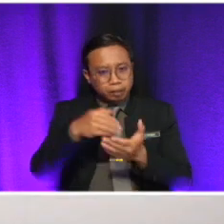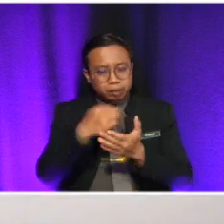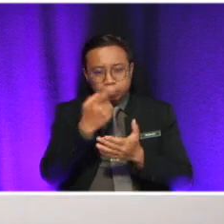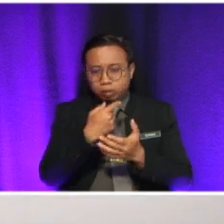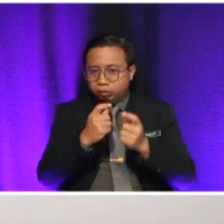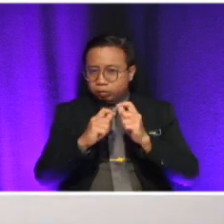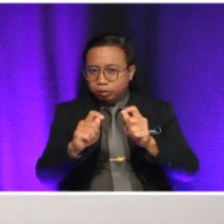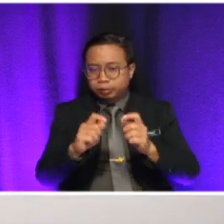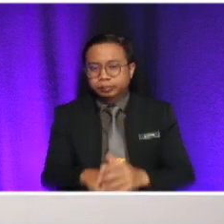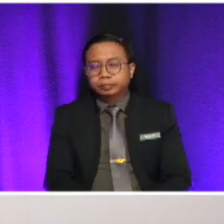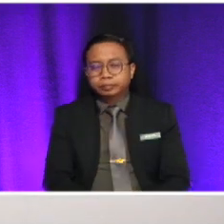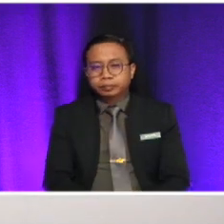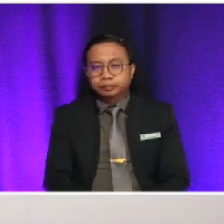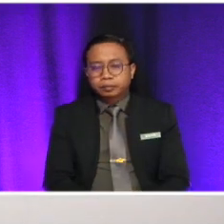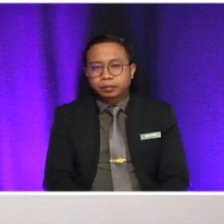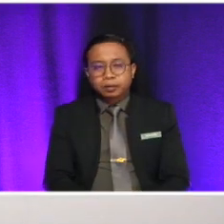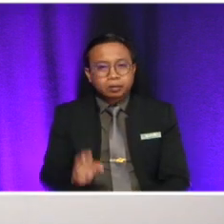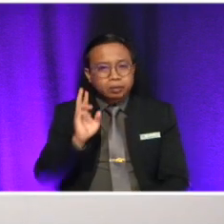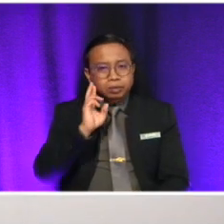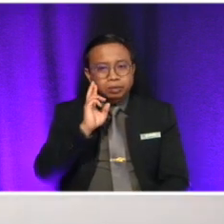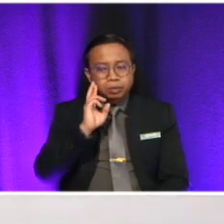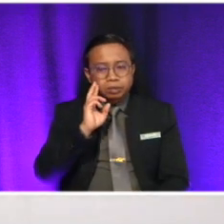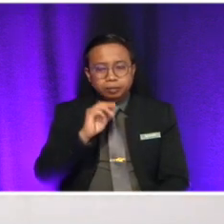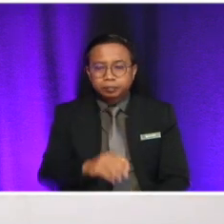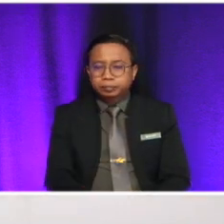go? Okay, Oh, yes, Varshini. Varshini. I was waiting for her.